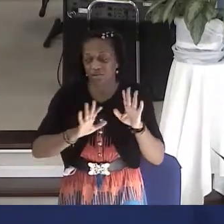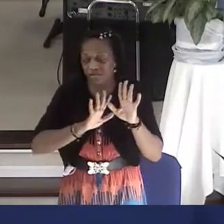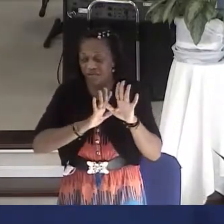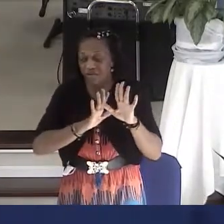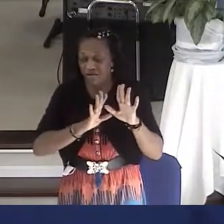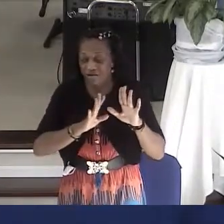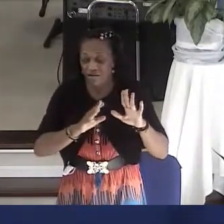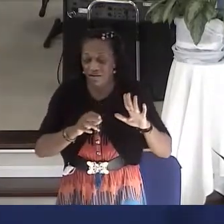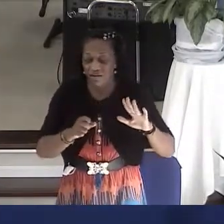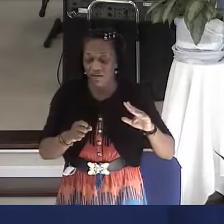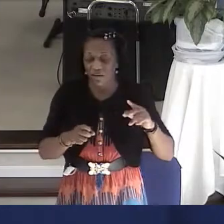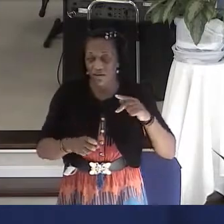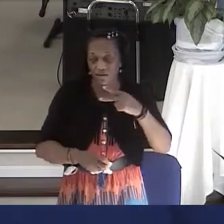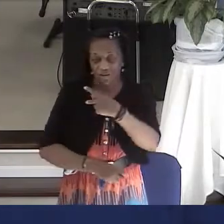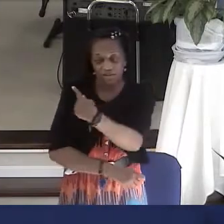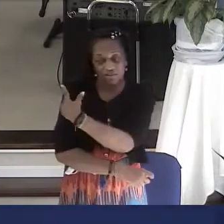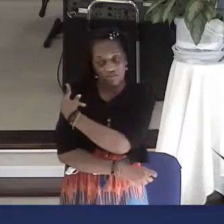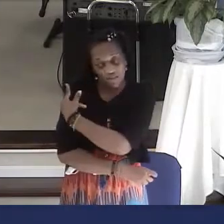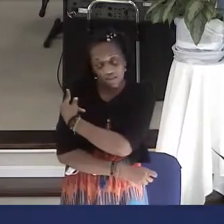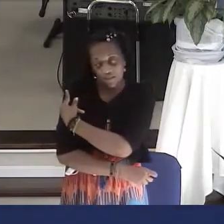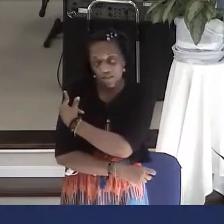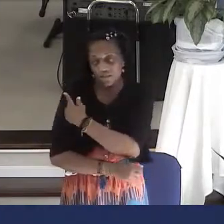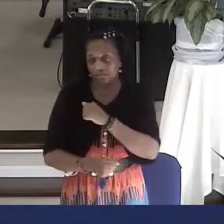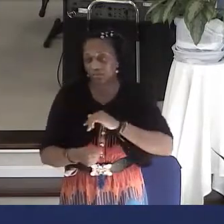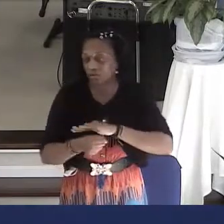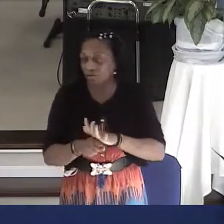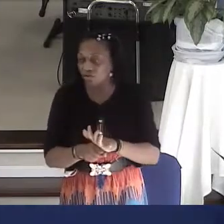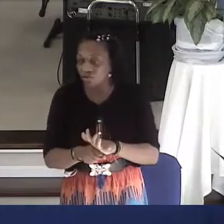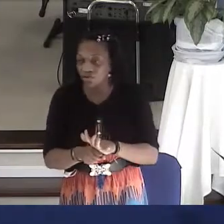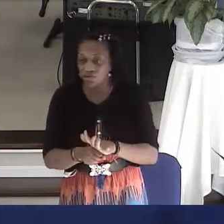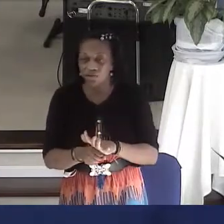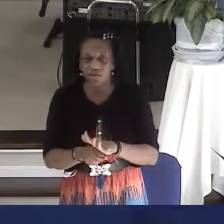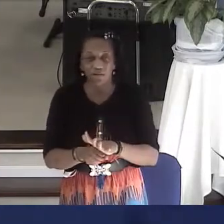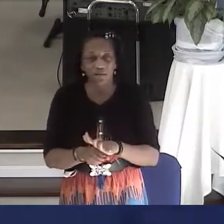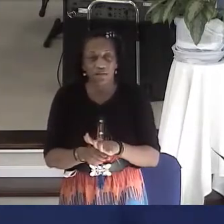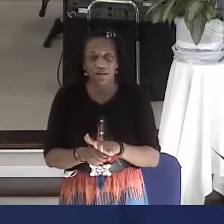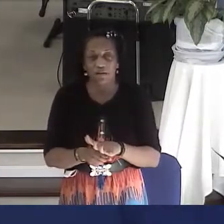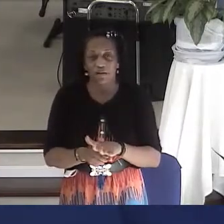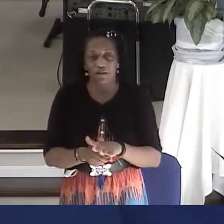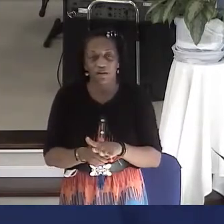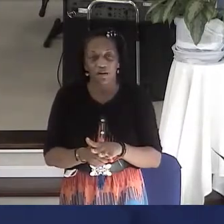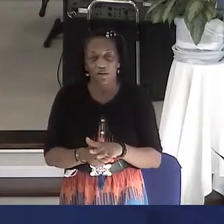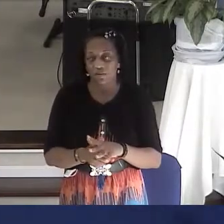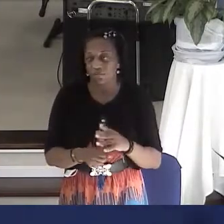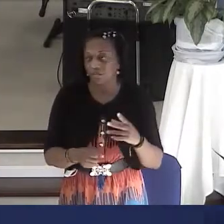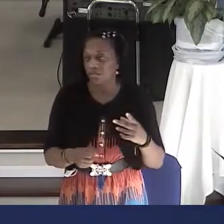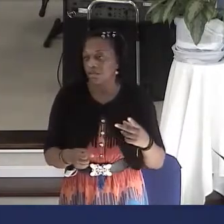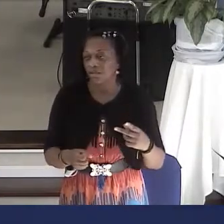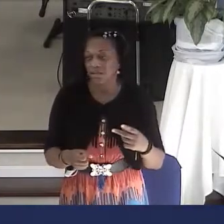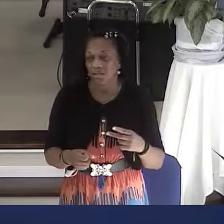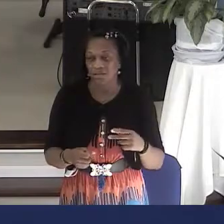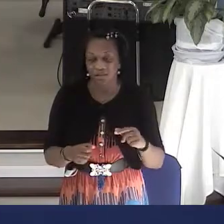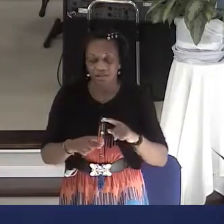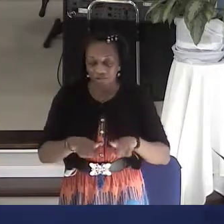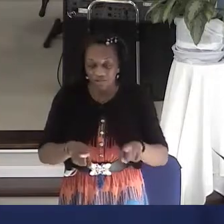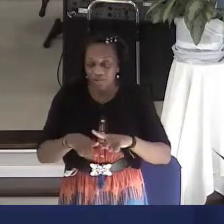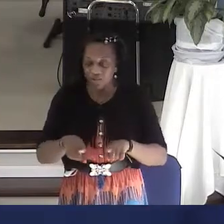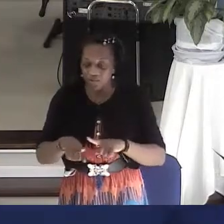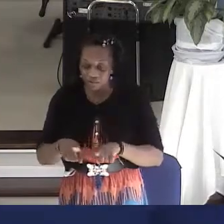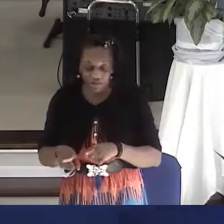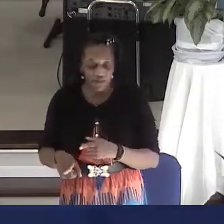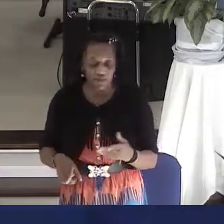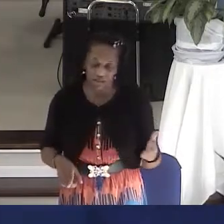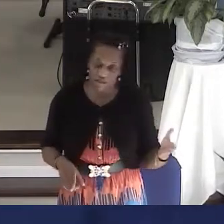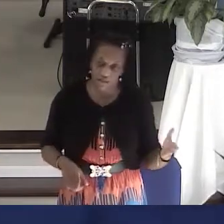corona, delta variant, mu variant, theta variant. We need not worry about all those variants